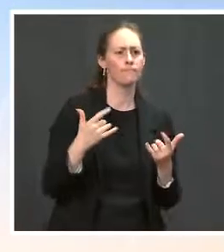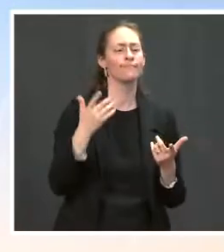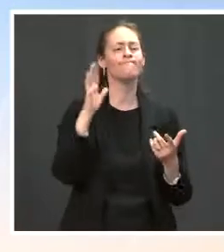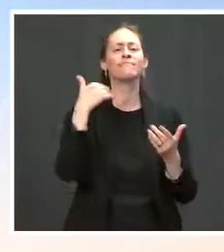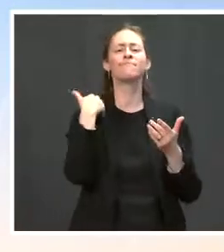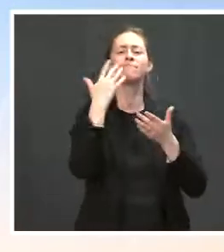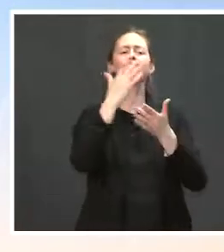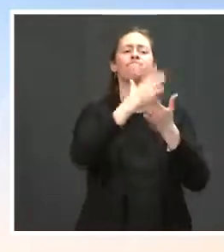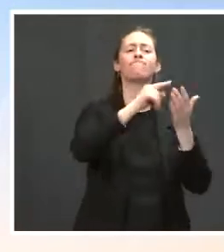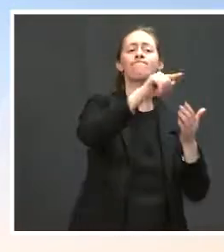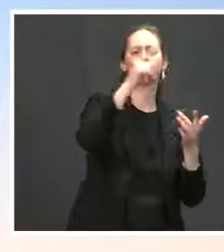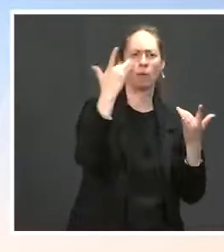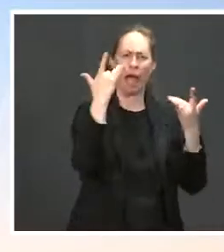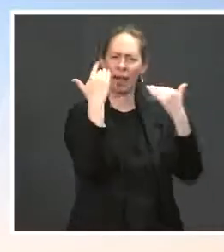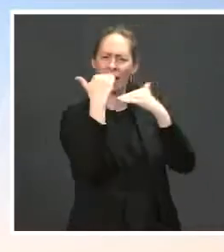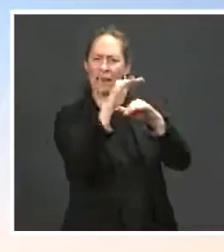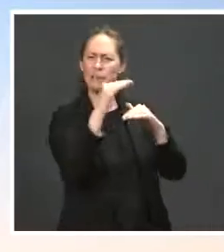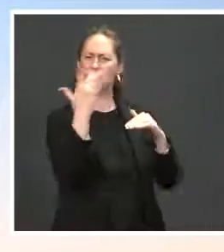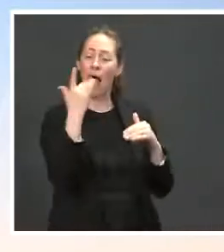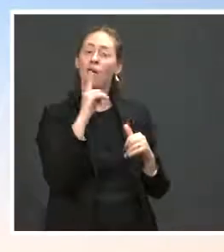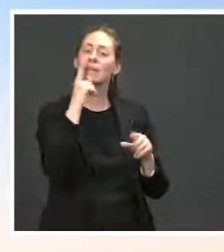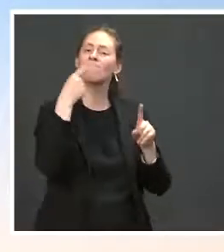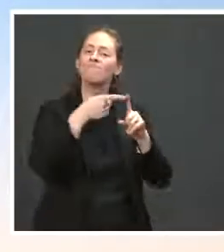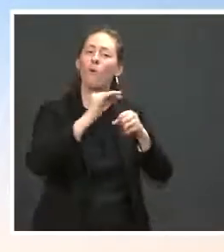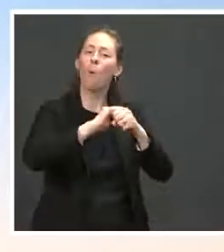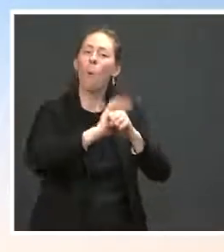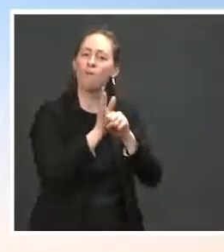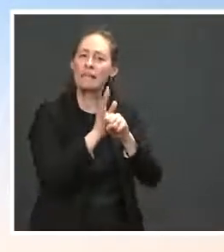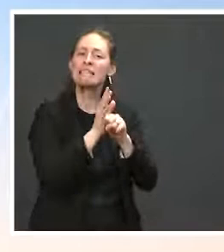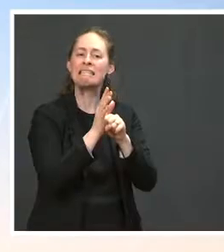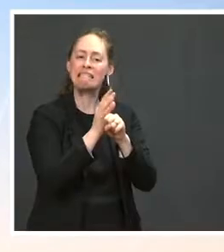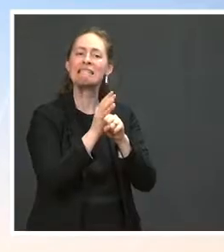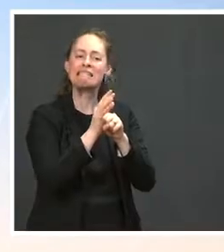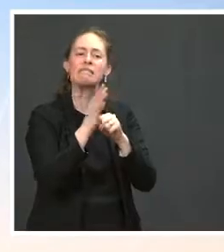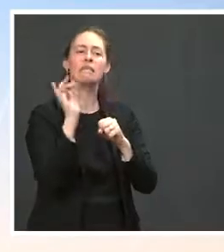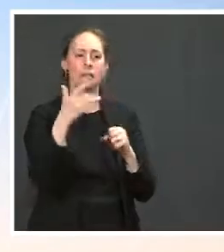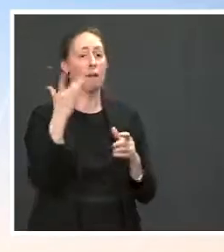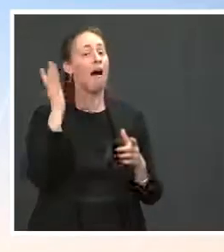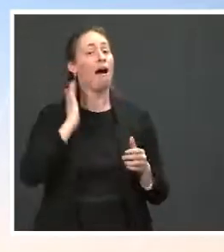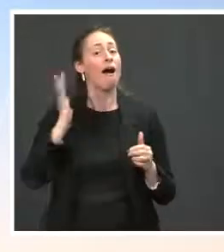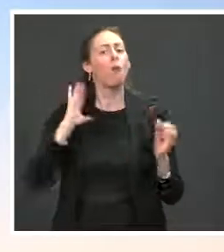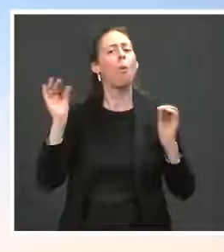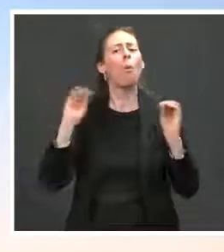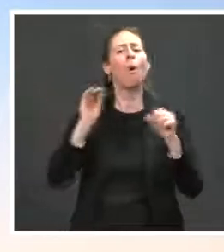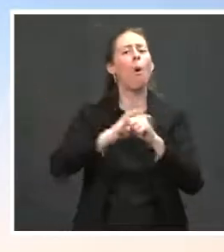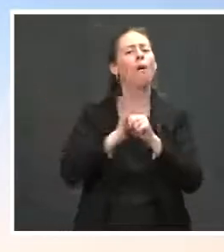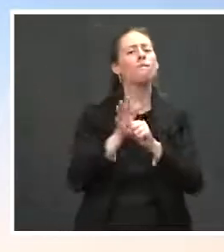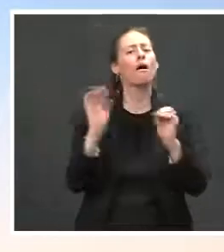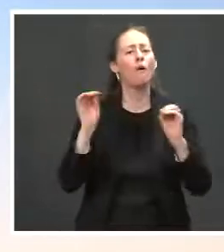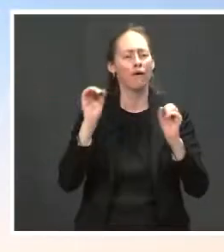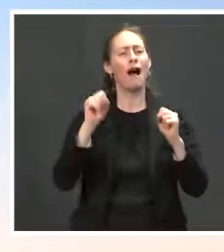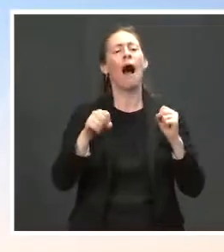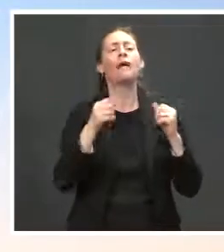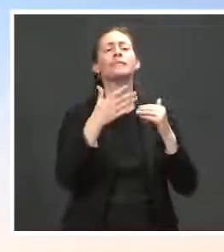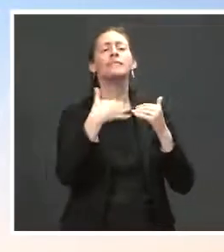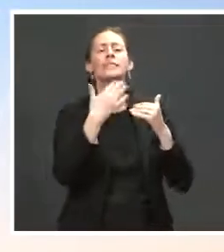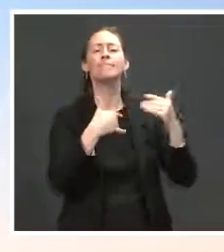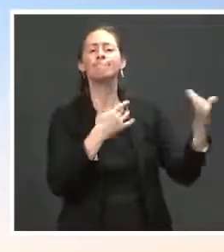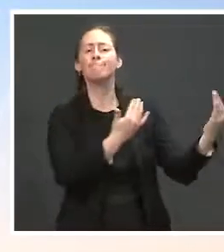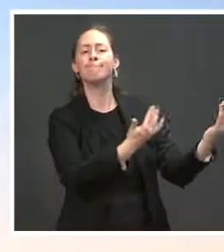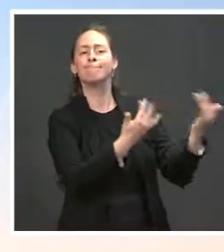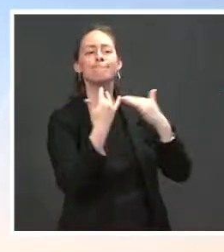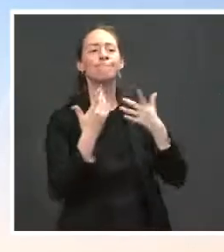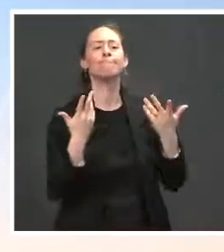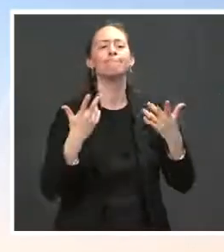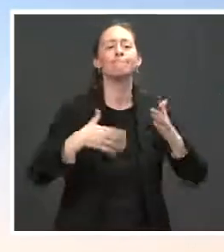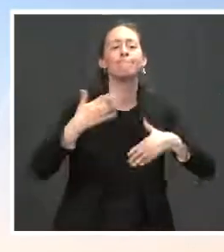of COVID. Because sometimes, typically in the past, people have traveled to do some of these vetting interviews and expedite moving